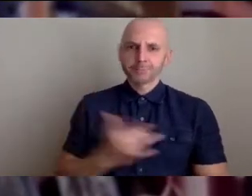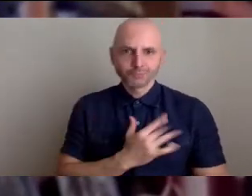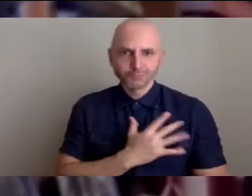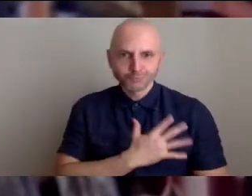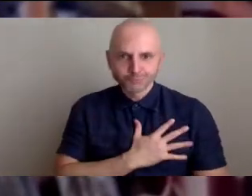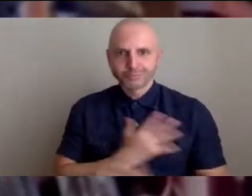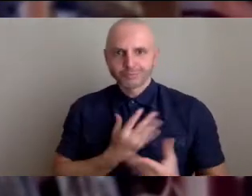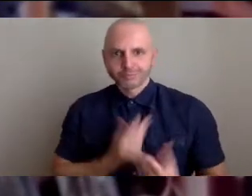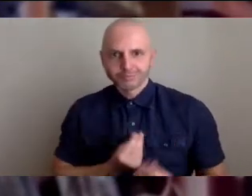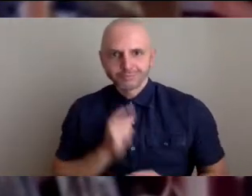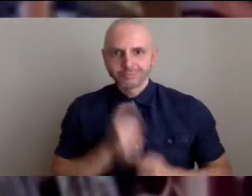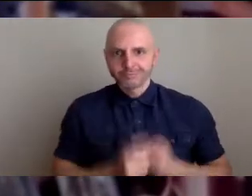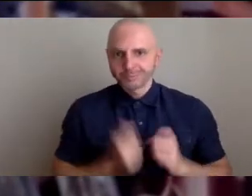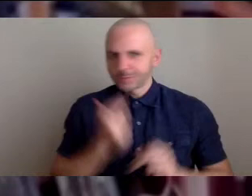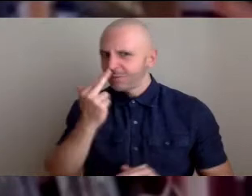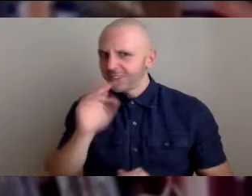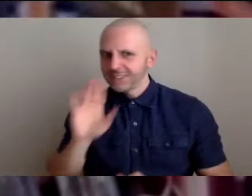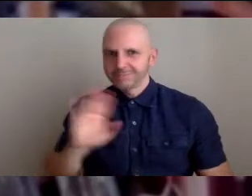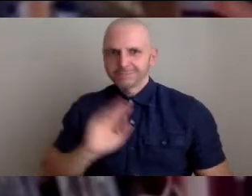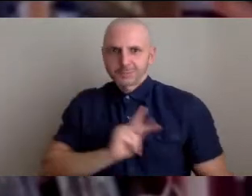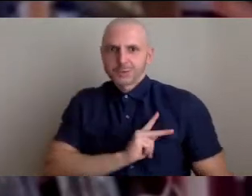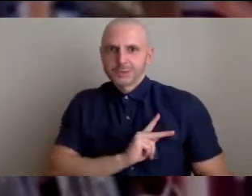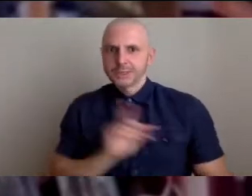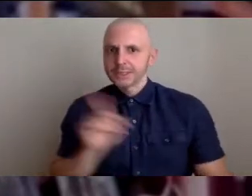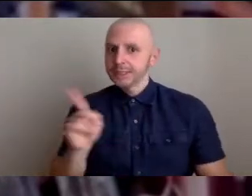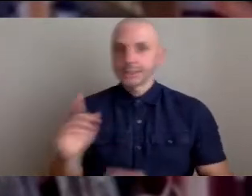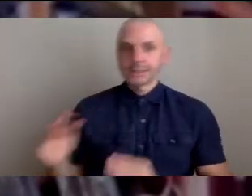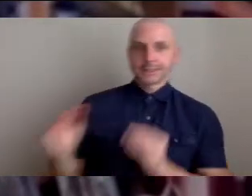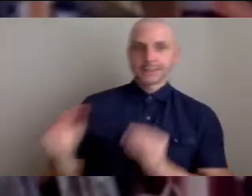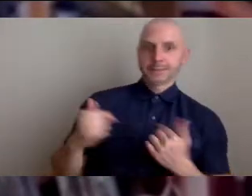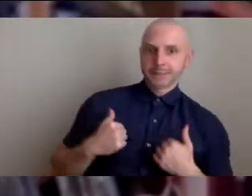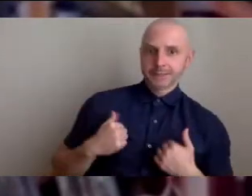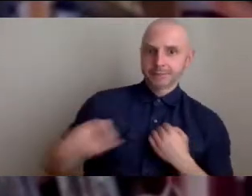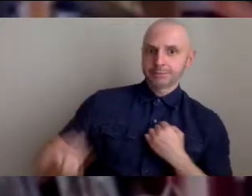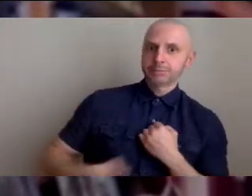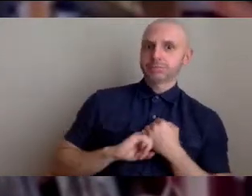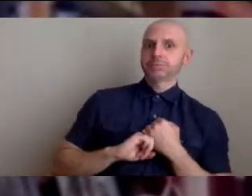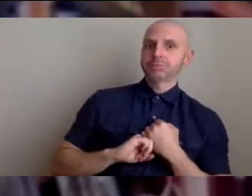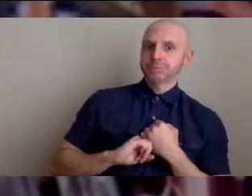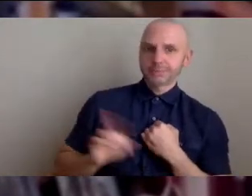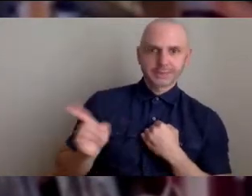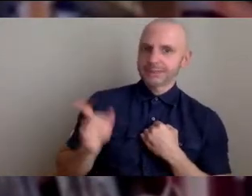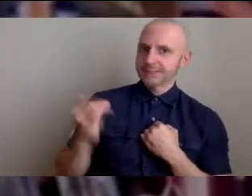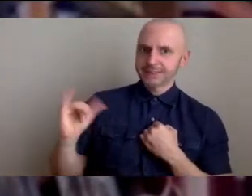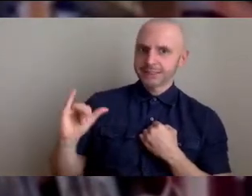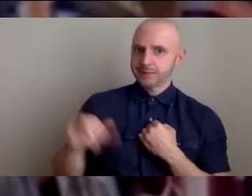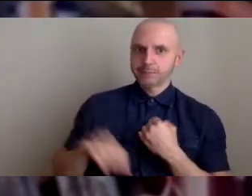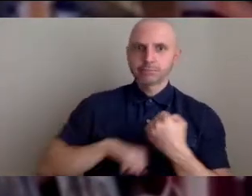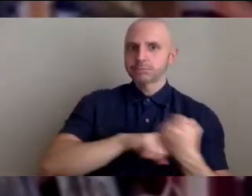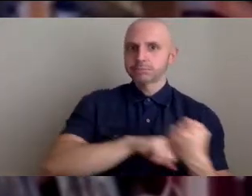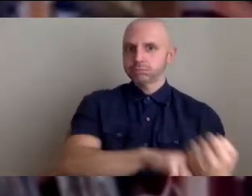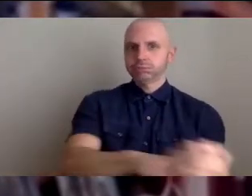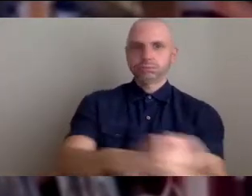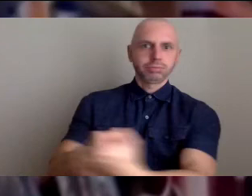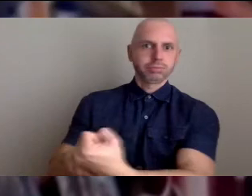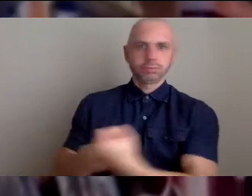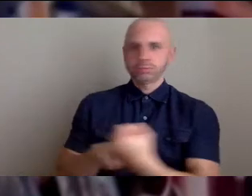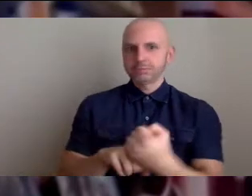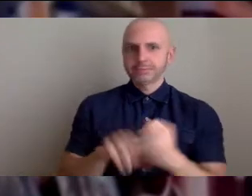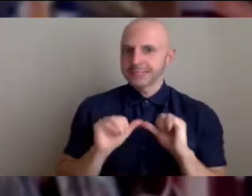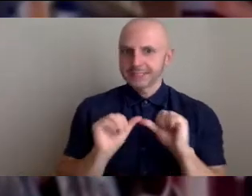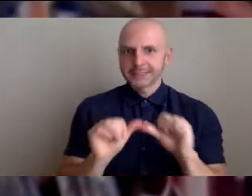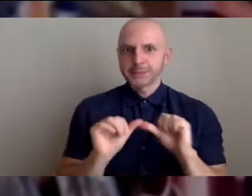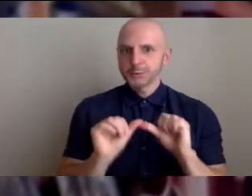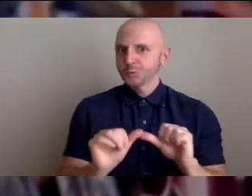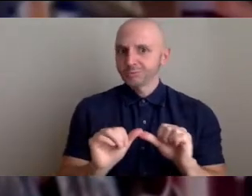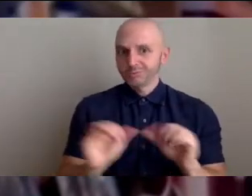an enormous difference to me then, and he's continuing to do so now. So I just close my remarks by saying what